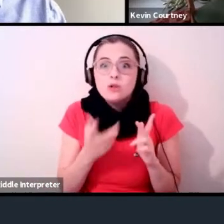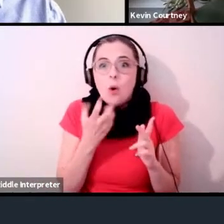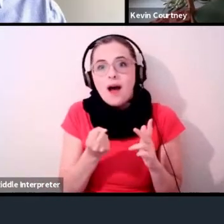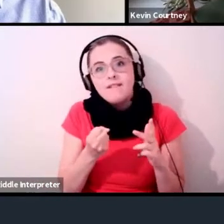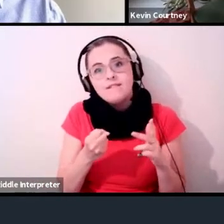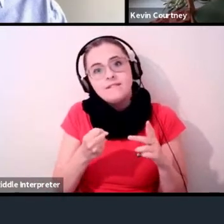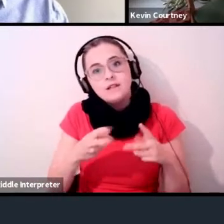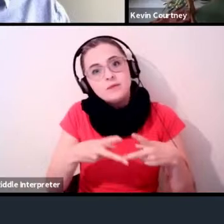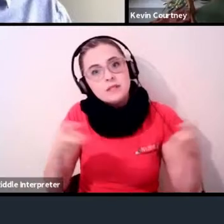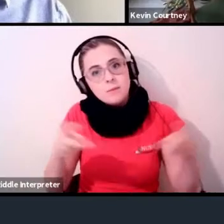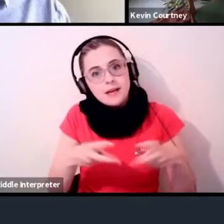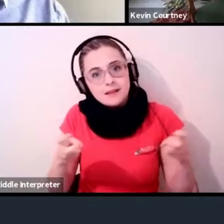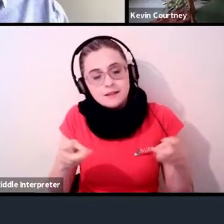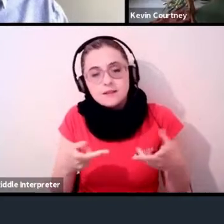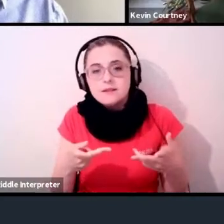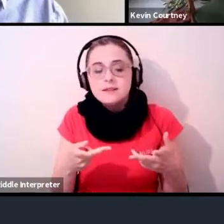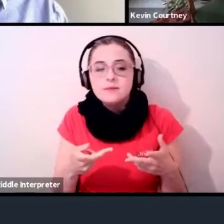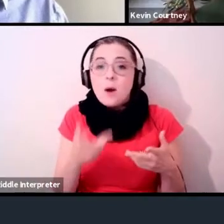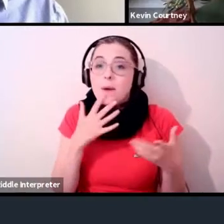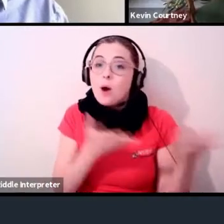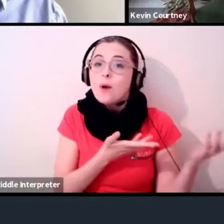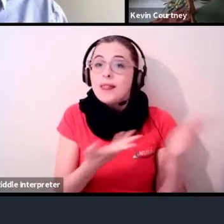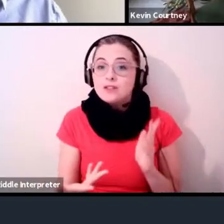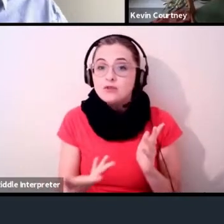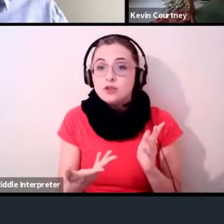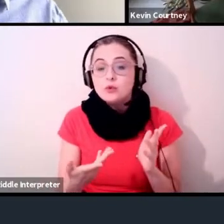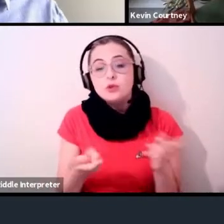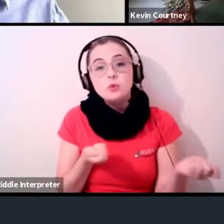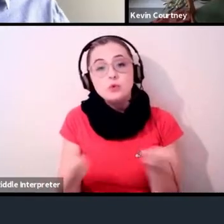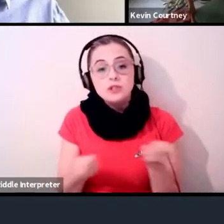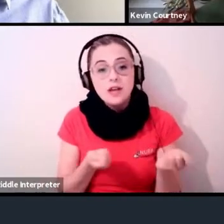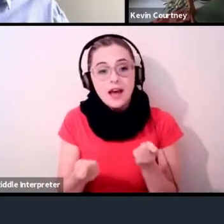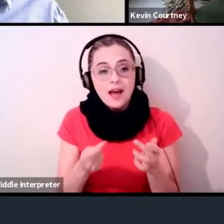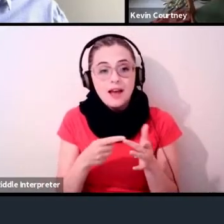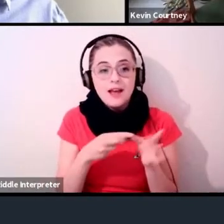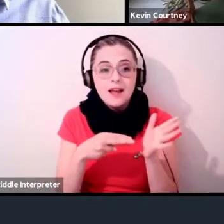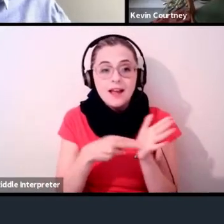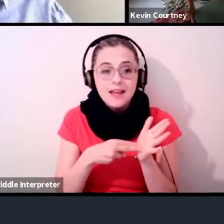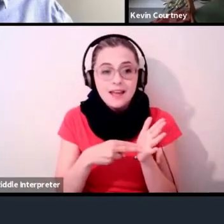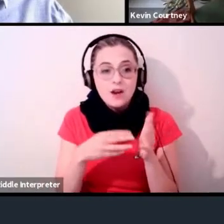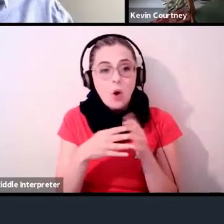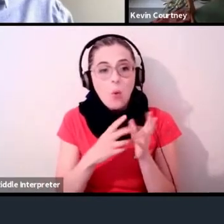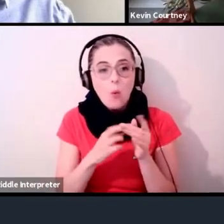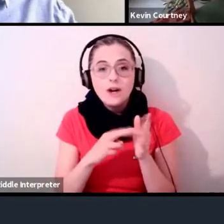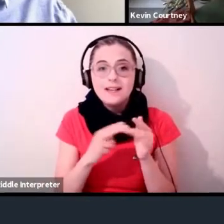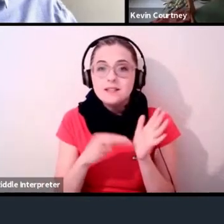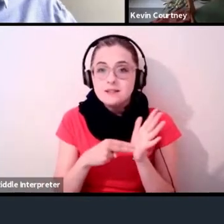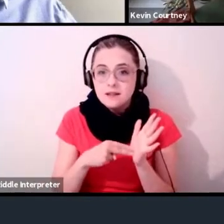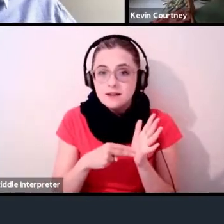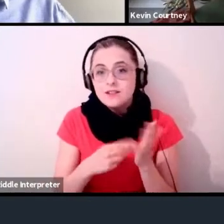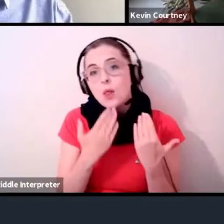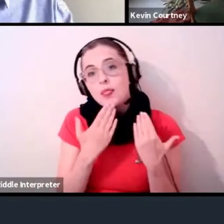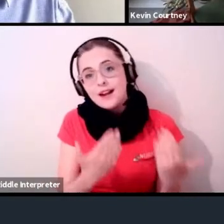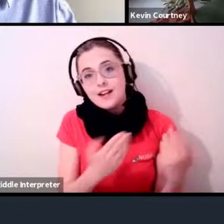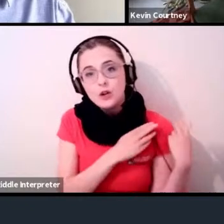I'm going to introduce you to your chair for this evening, Ian Watkinson. So thank you very much. Cheers.